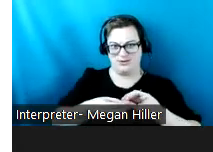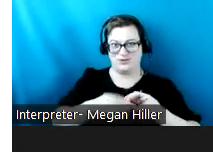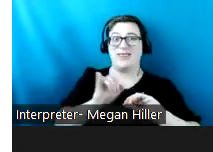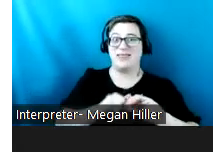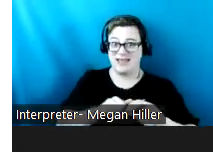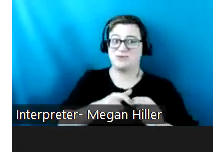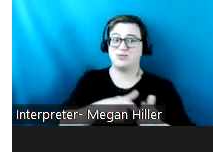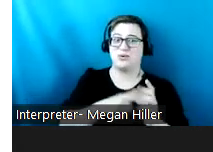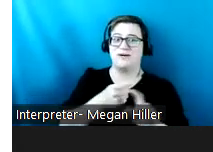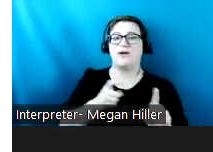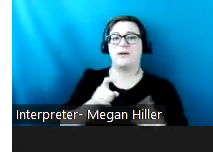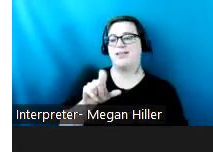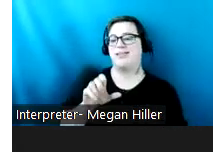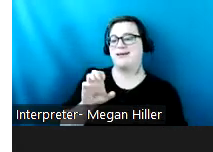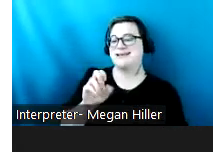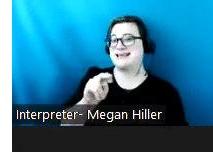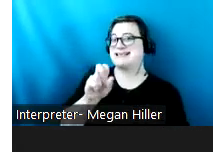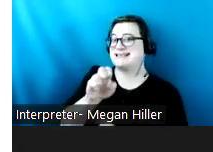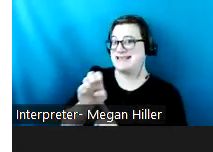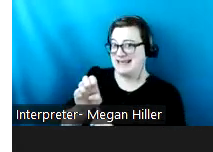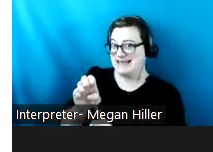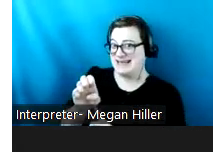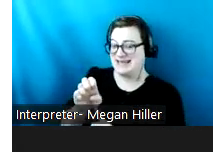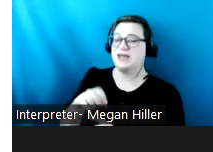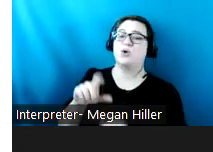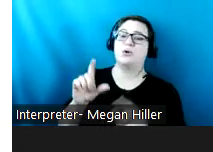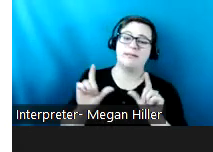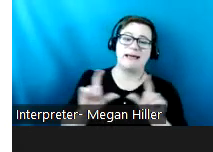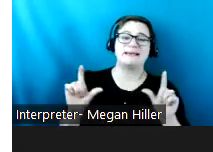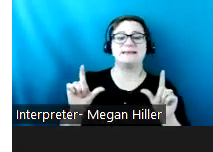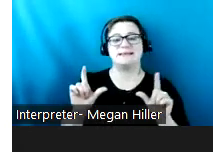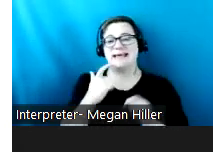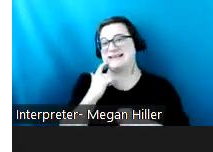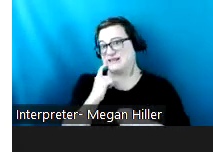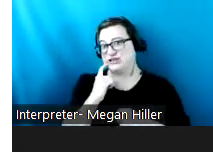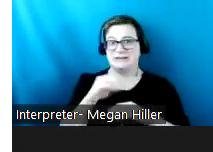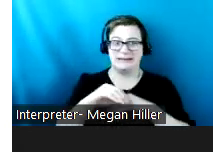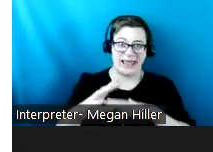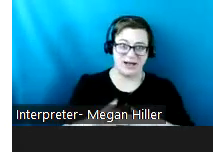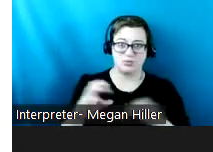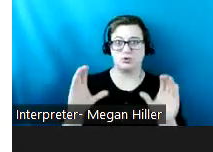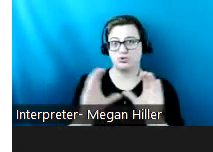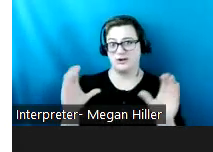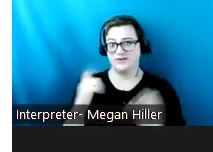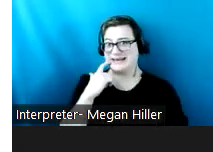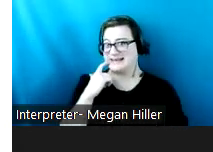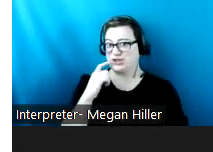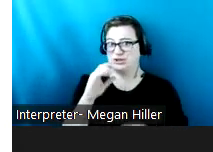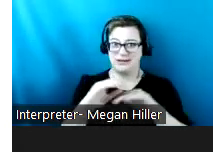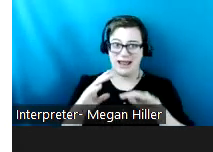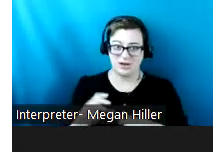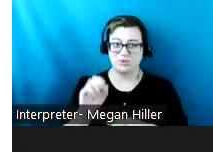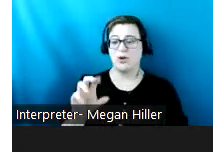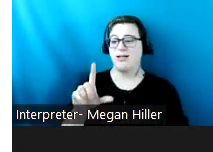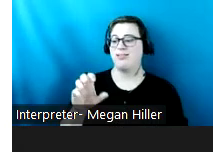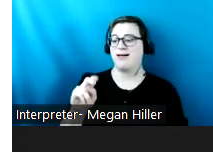by that licensee, the licensed addiction counselor, certified addictions counselor, and or licensure